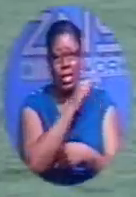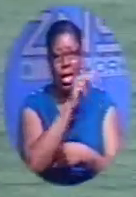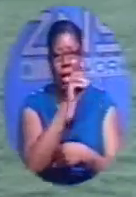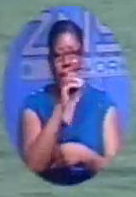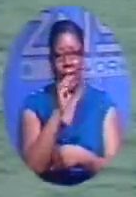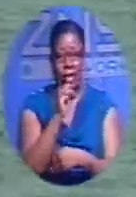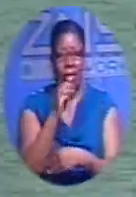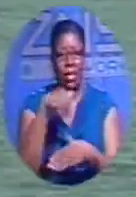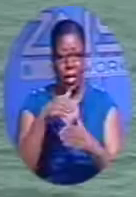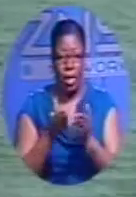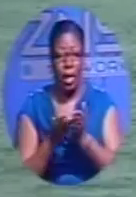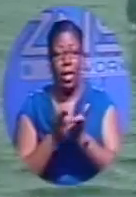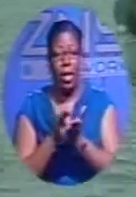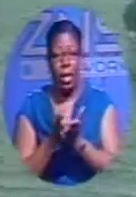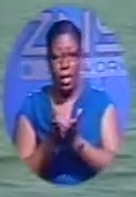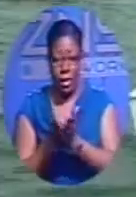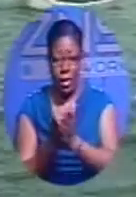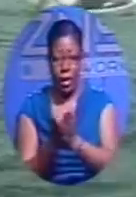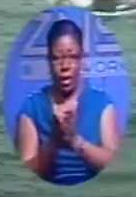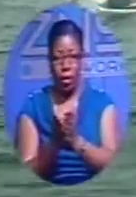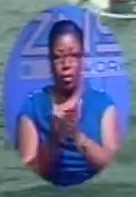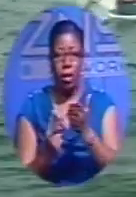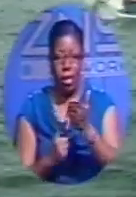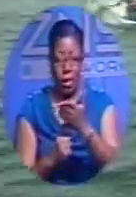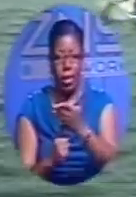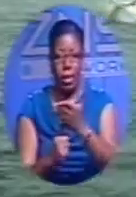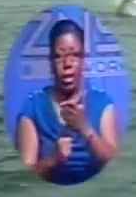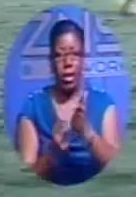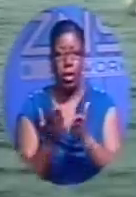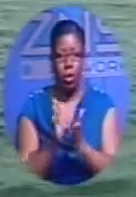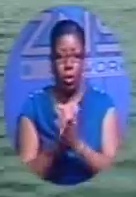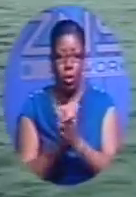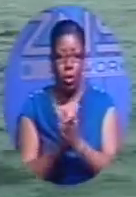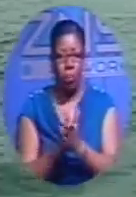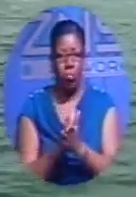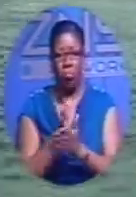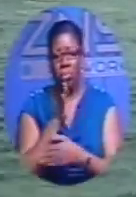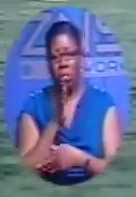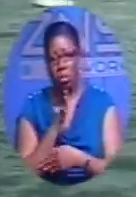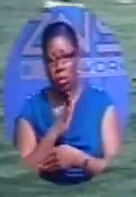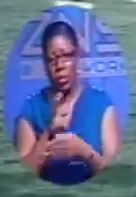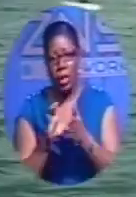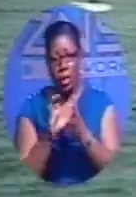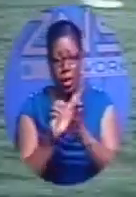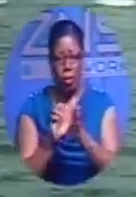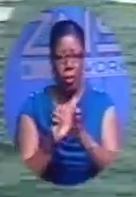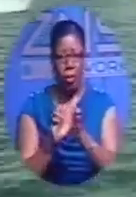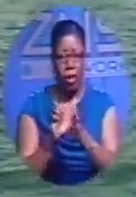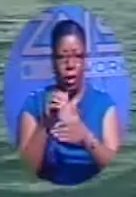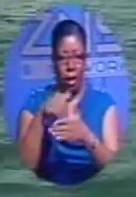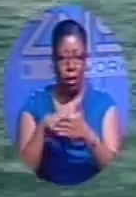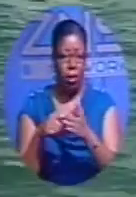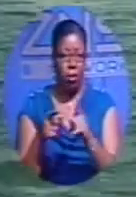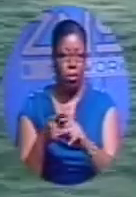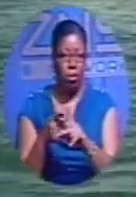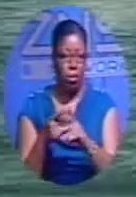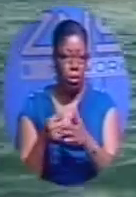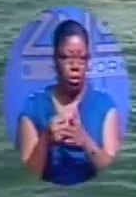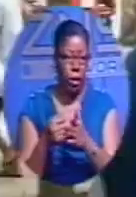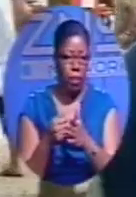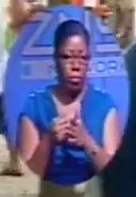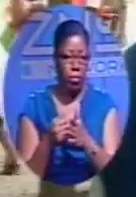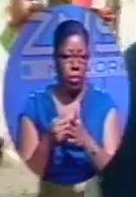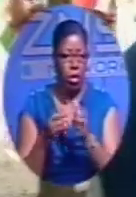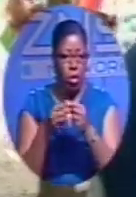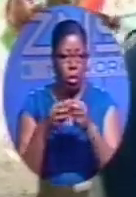in a sailing school. But things like women and other things get into the fray, you know, and so